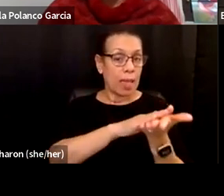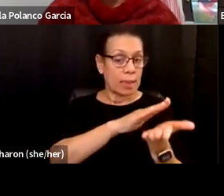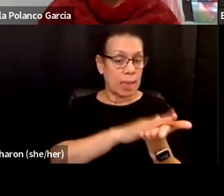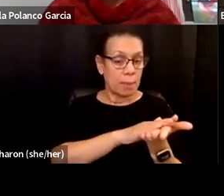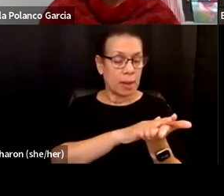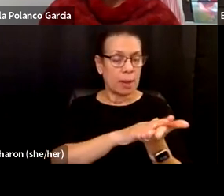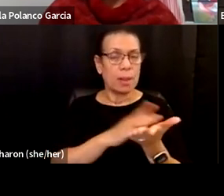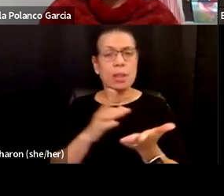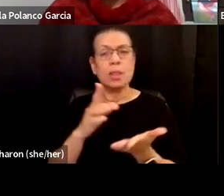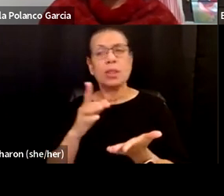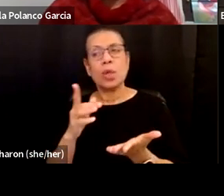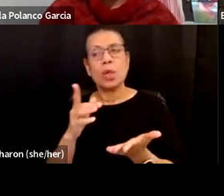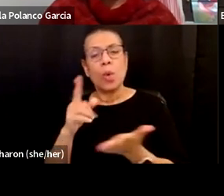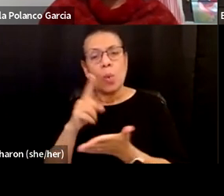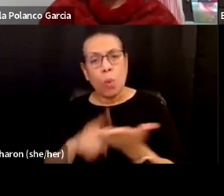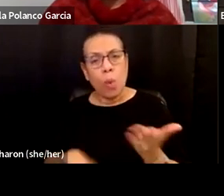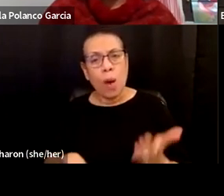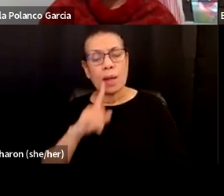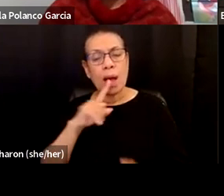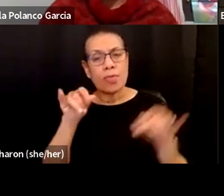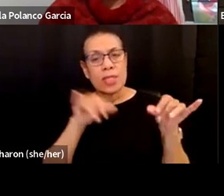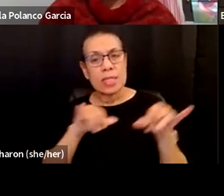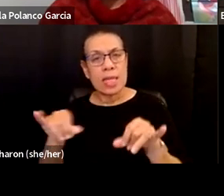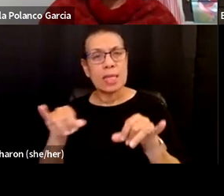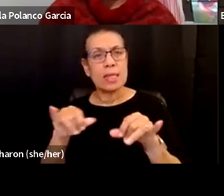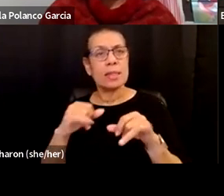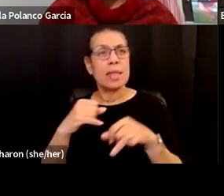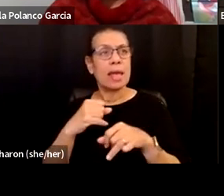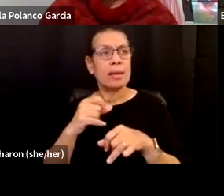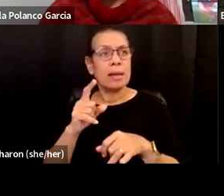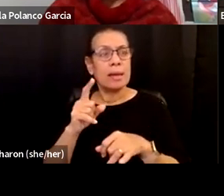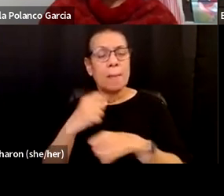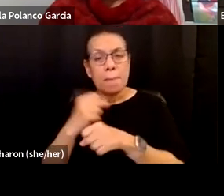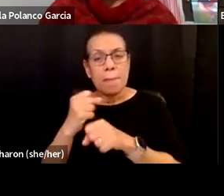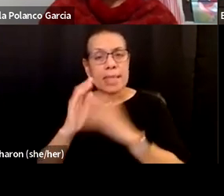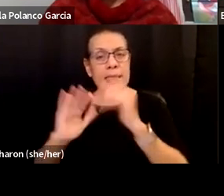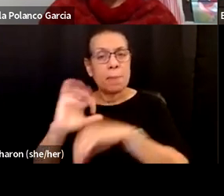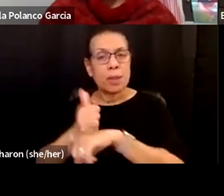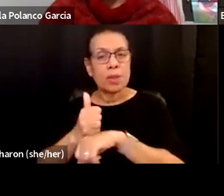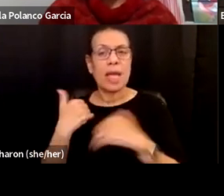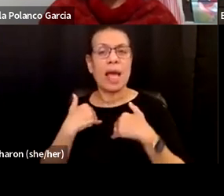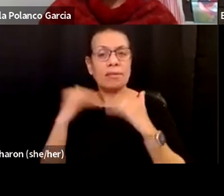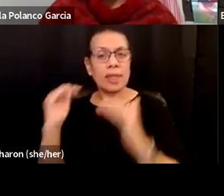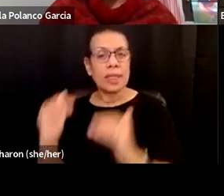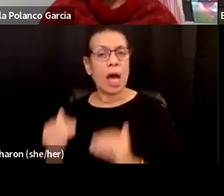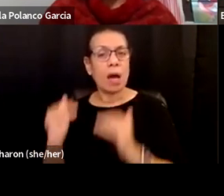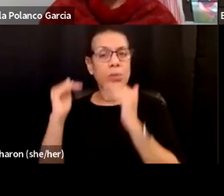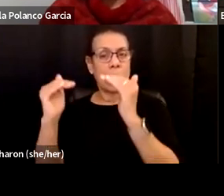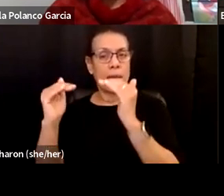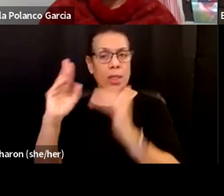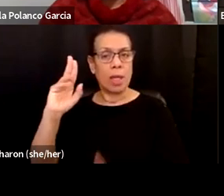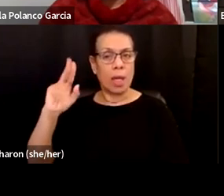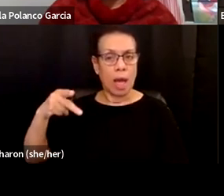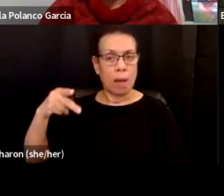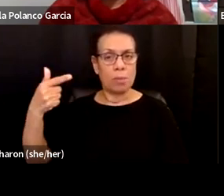what are the standards that would drive any new facility upgrades and we're hoping to engage in that work starting in the next